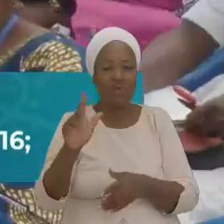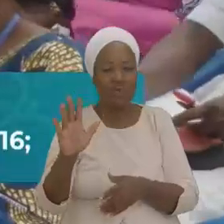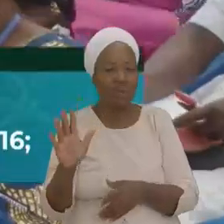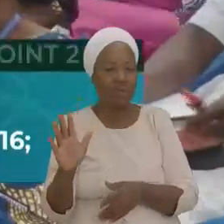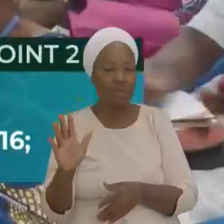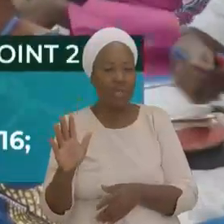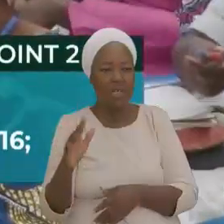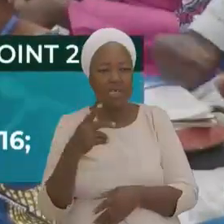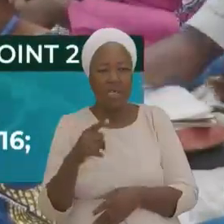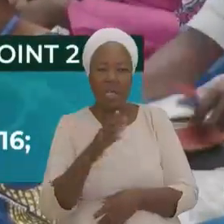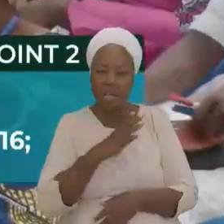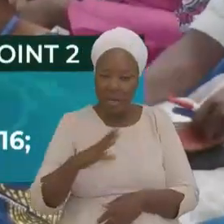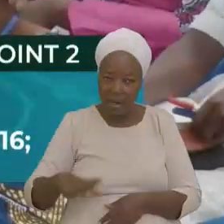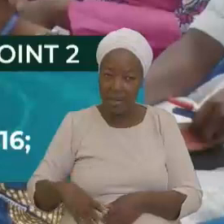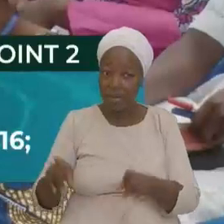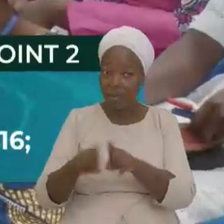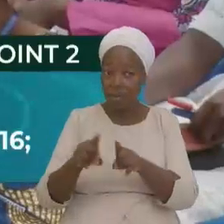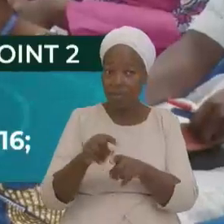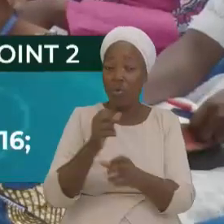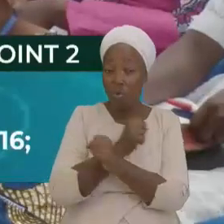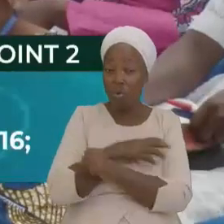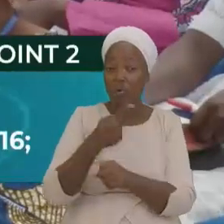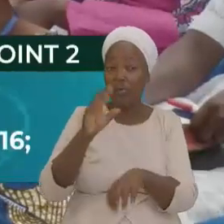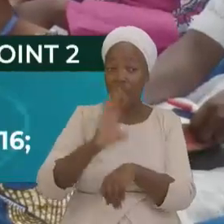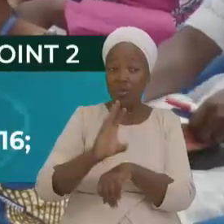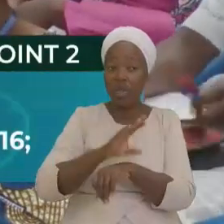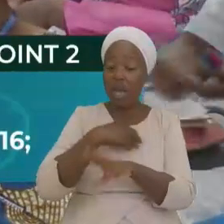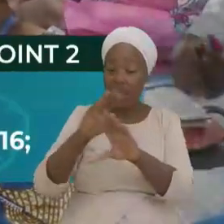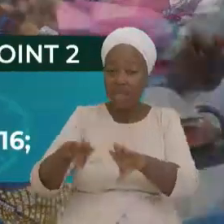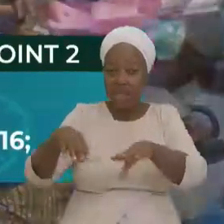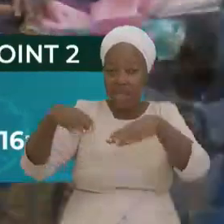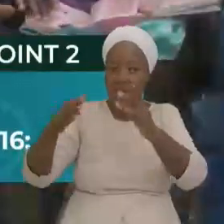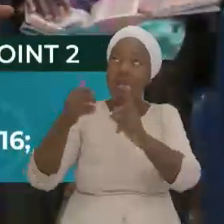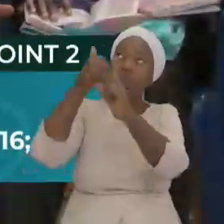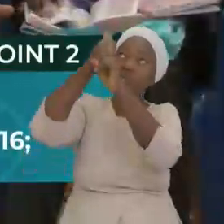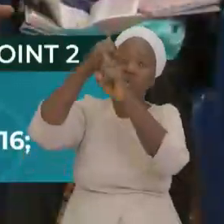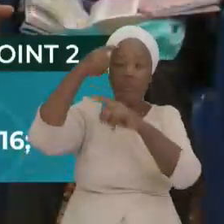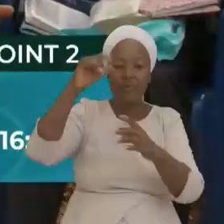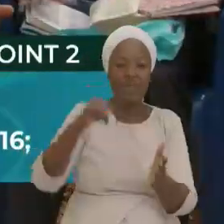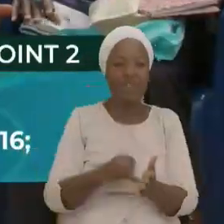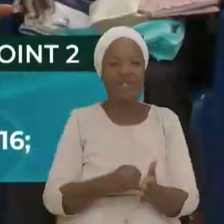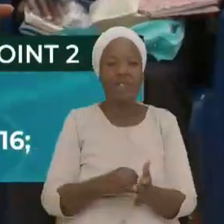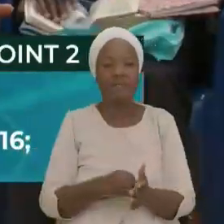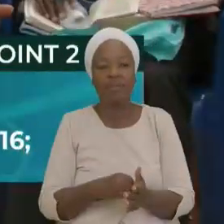Christ also loved the church and gave himself for it.